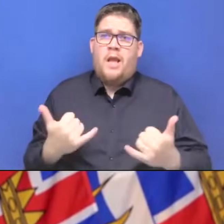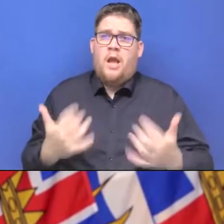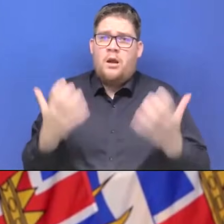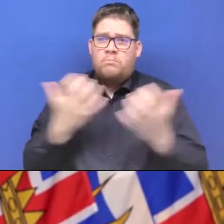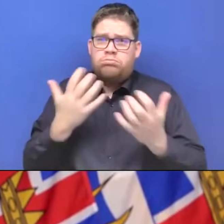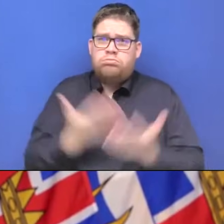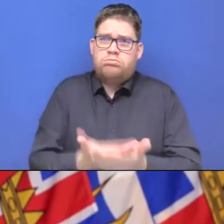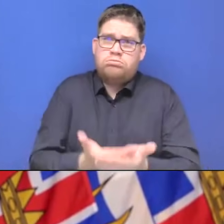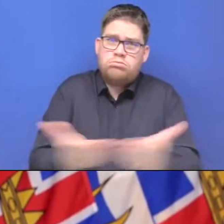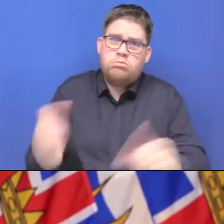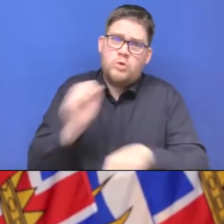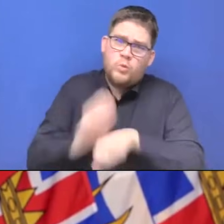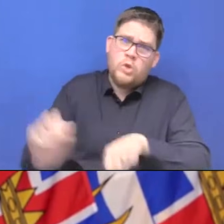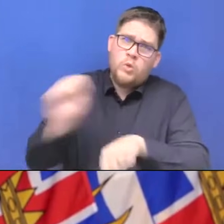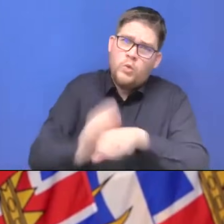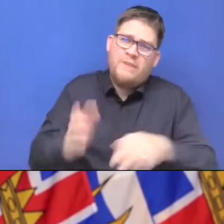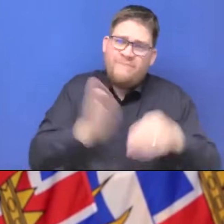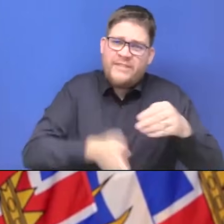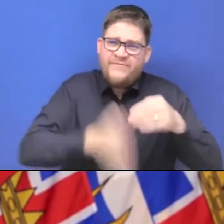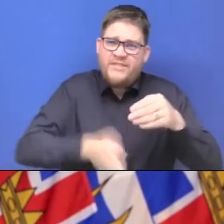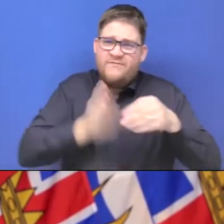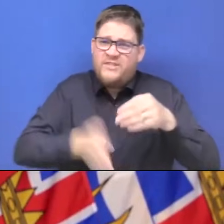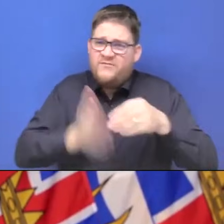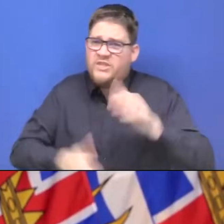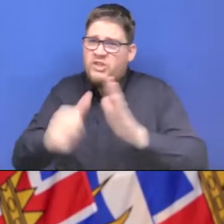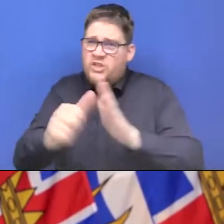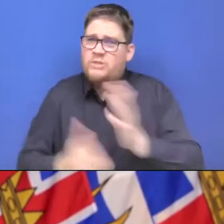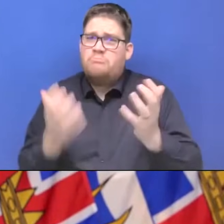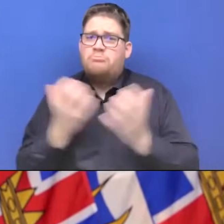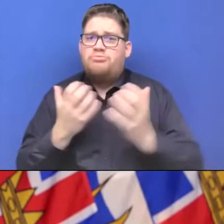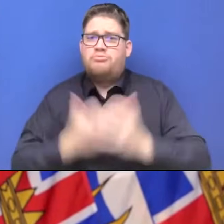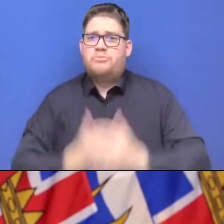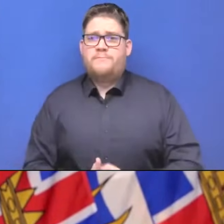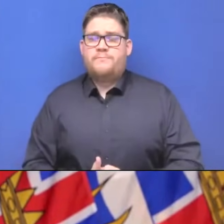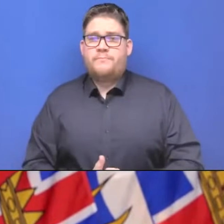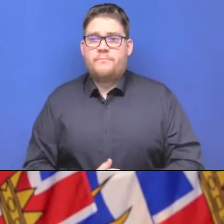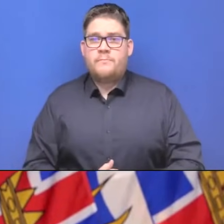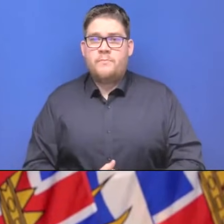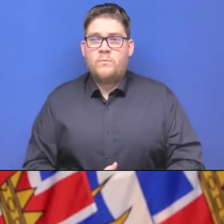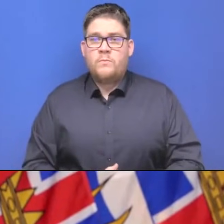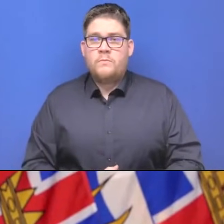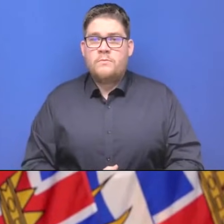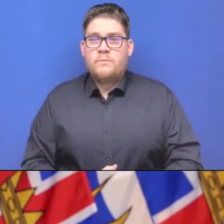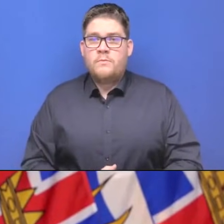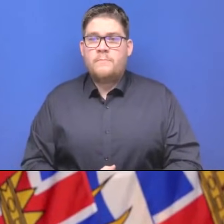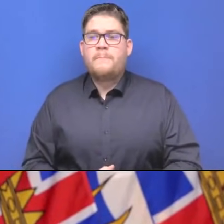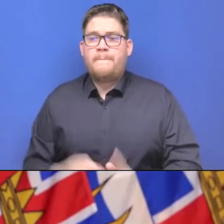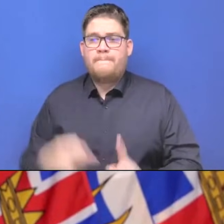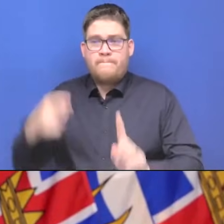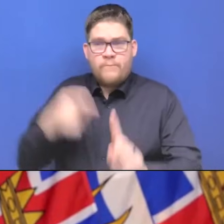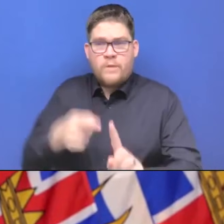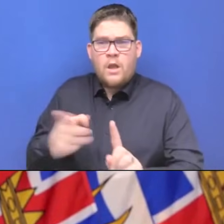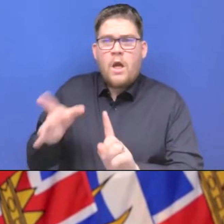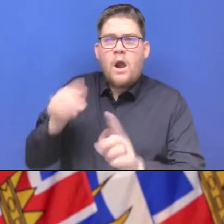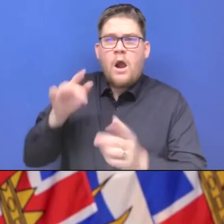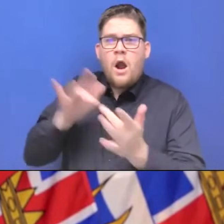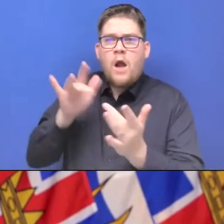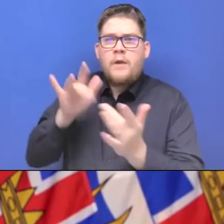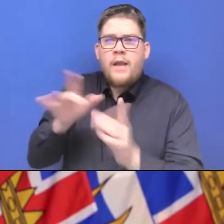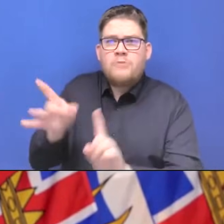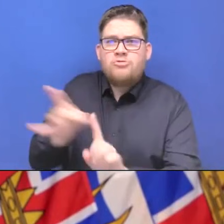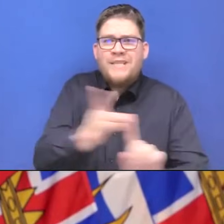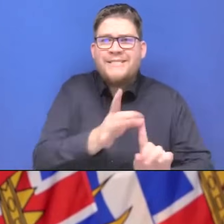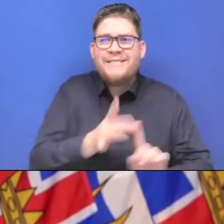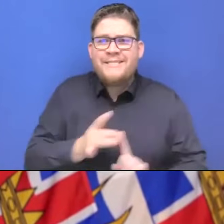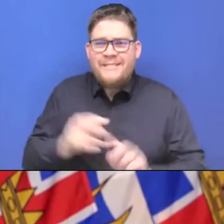BC. Finally, I want to bring you up to date on the issue of contact tracing. As you'll be aware, we are continuing to